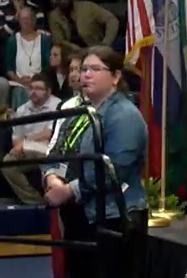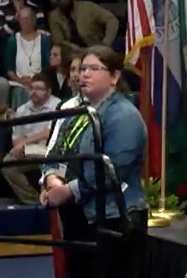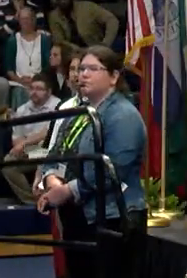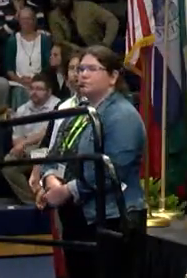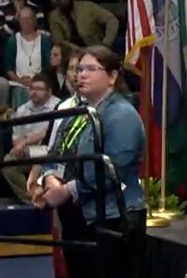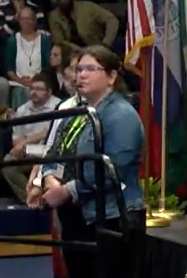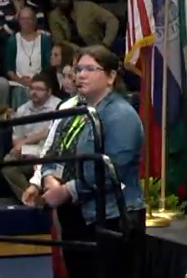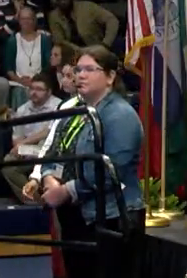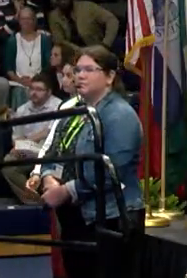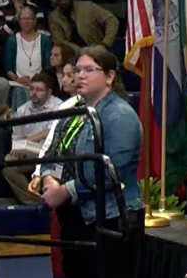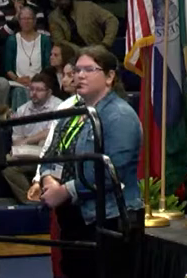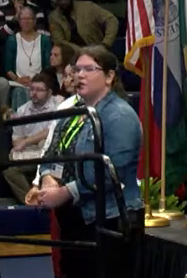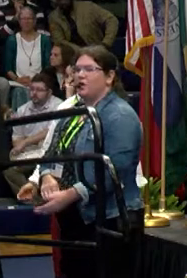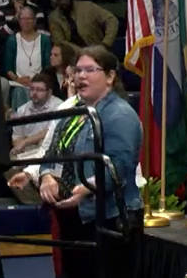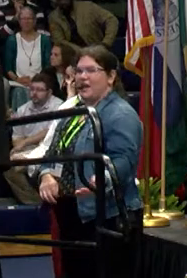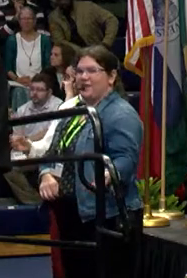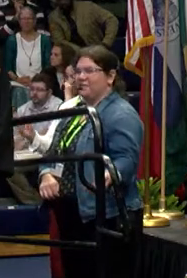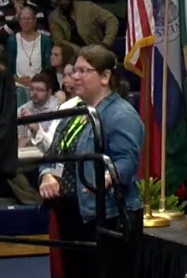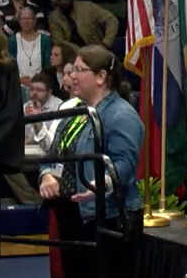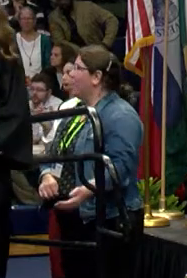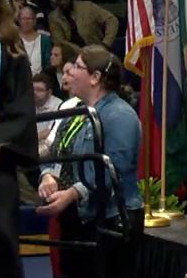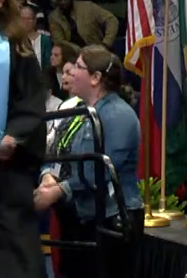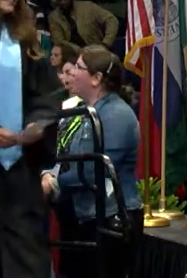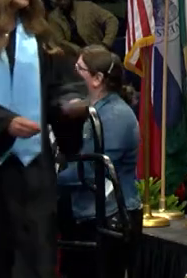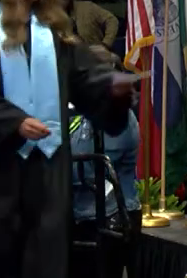Hannah Gefkovich.